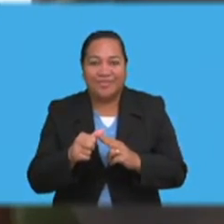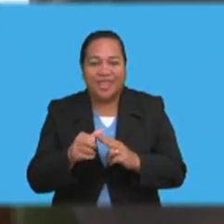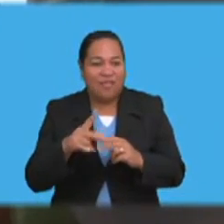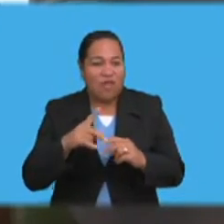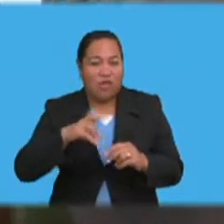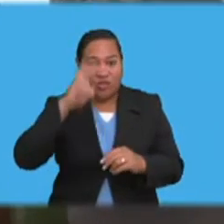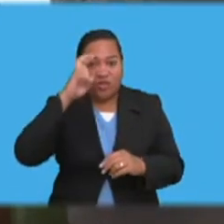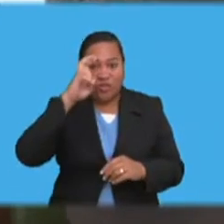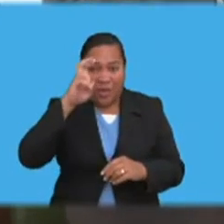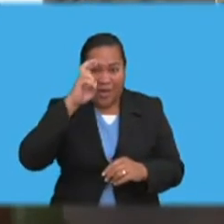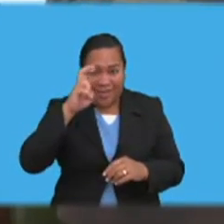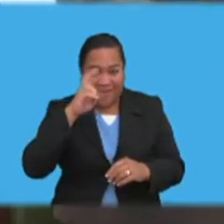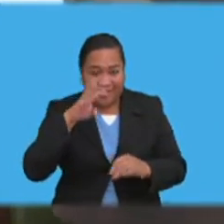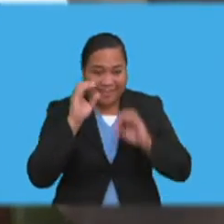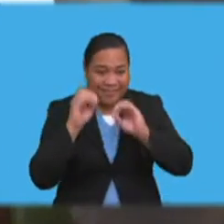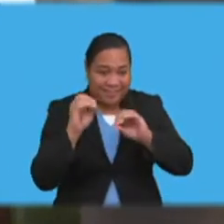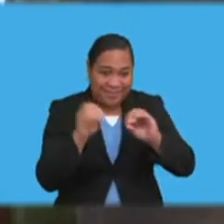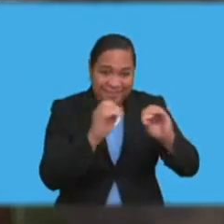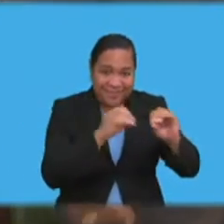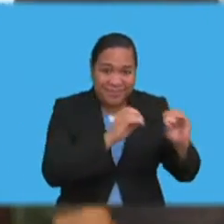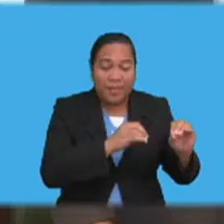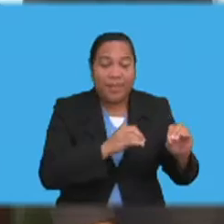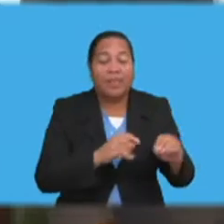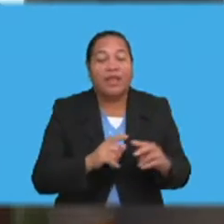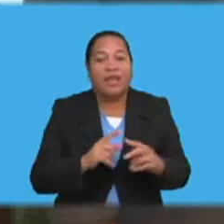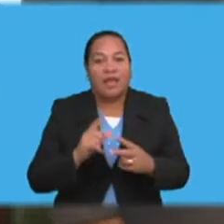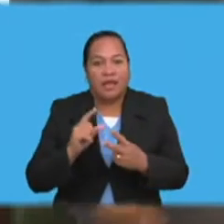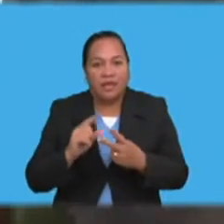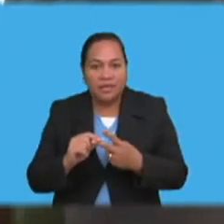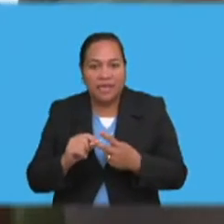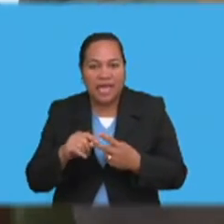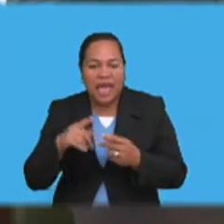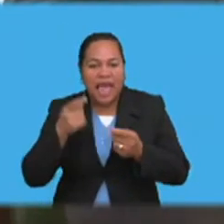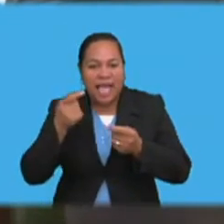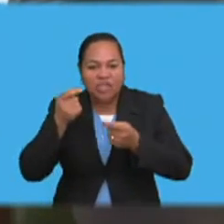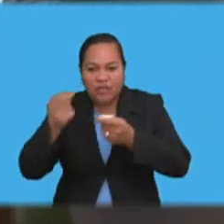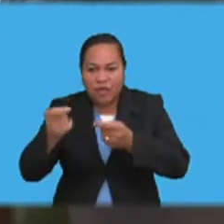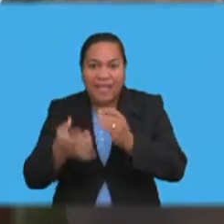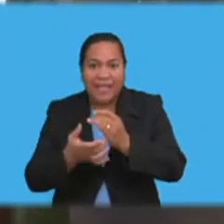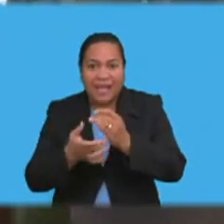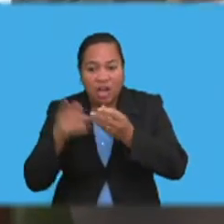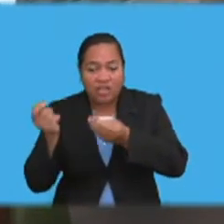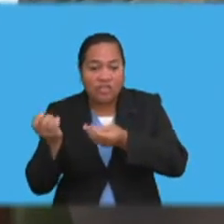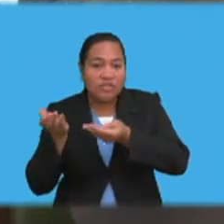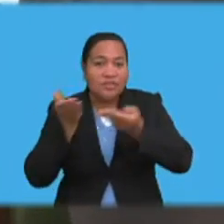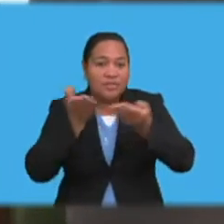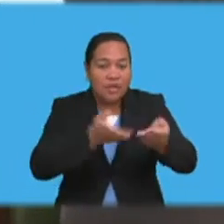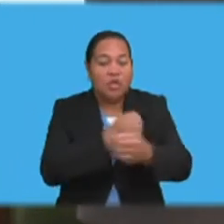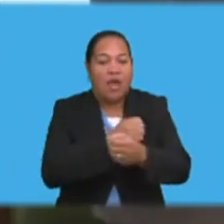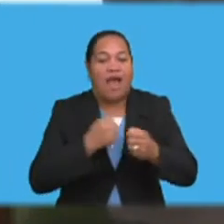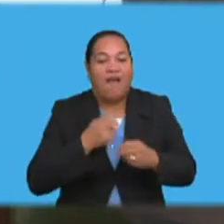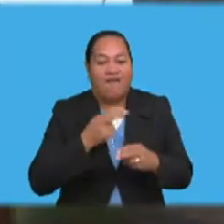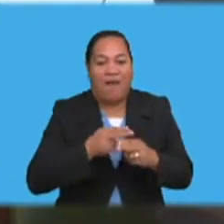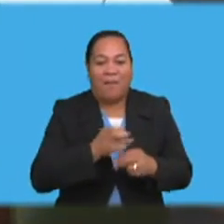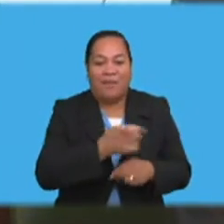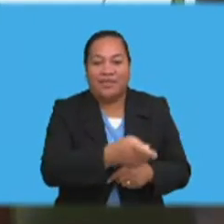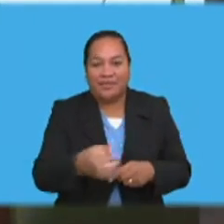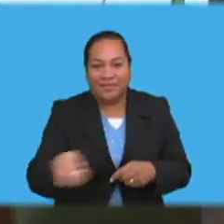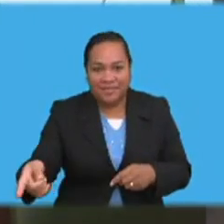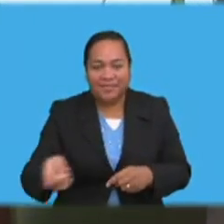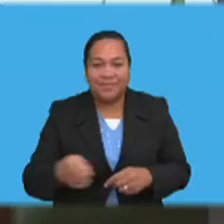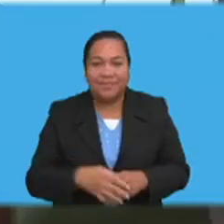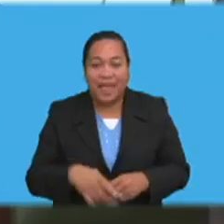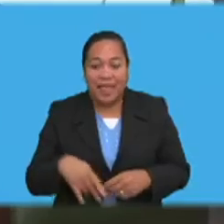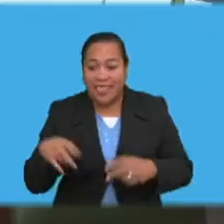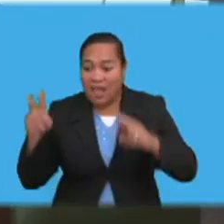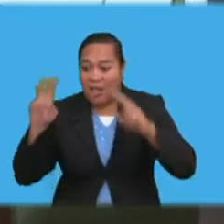training and, of course, the transfer of this technology as well to our farms. Madam Speaker, the research